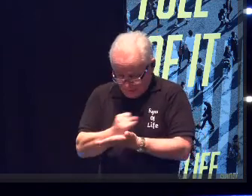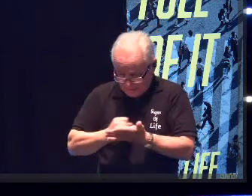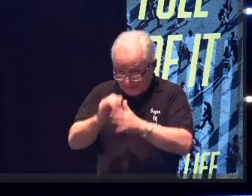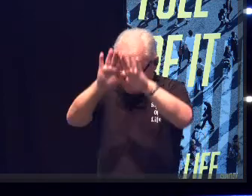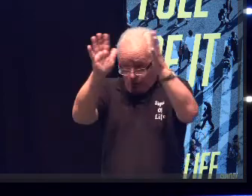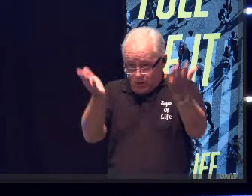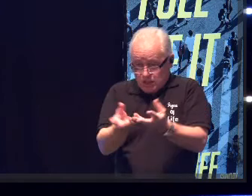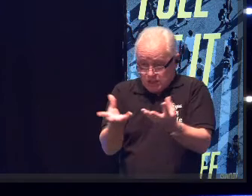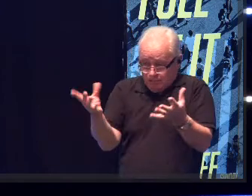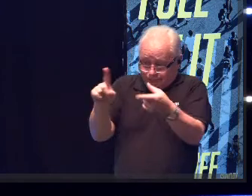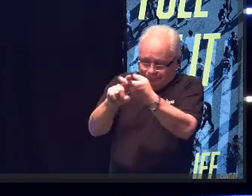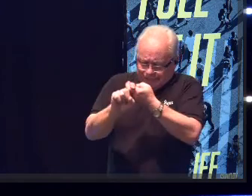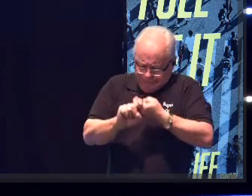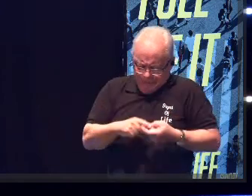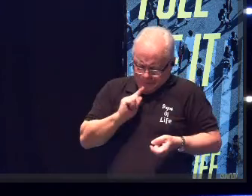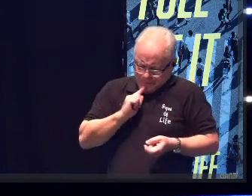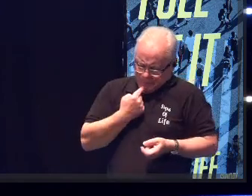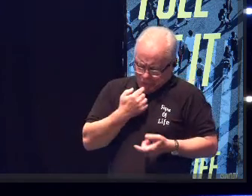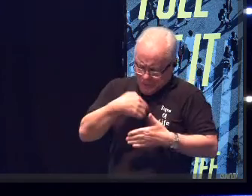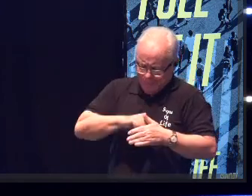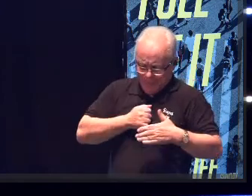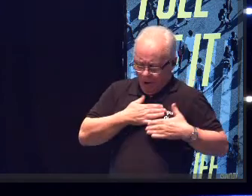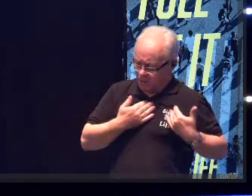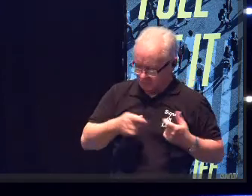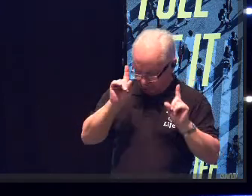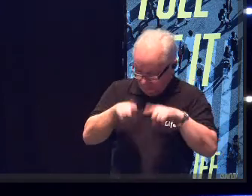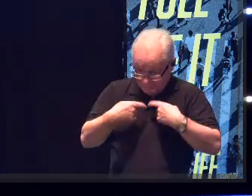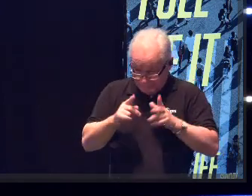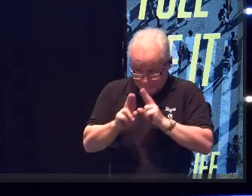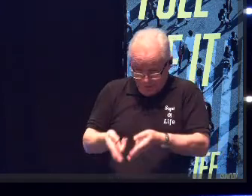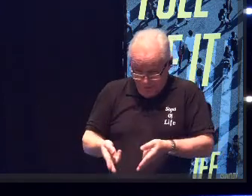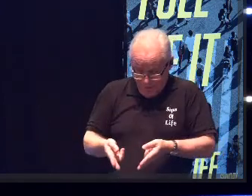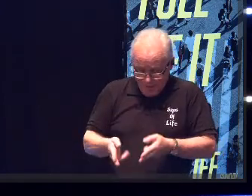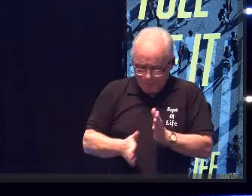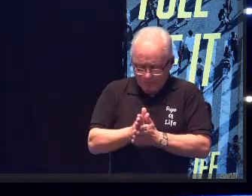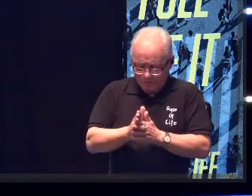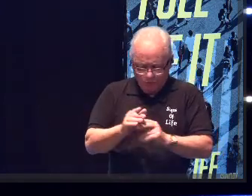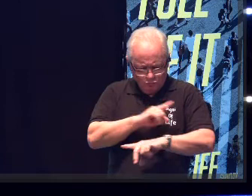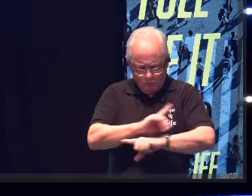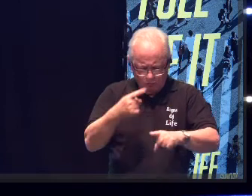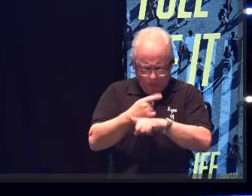with bitterness in his heart. It would disqualify him.